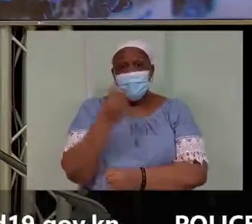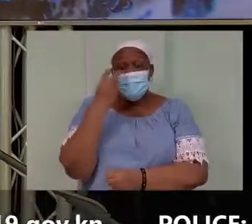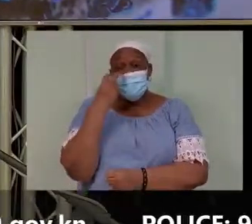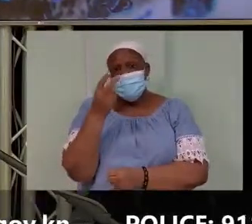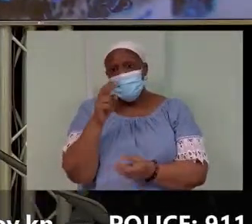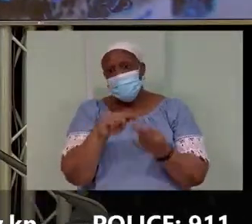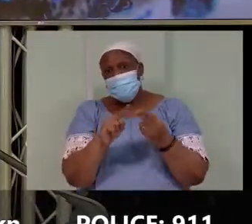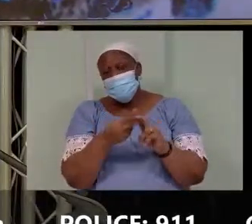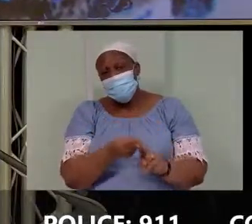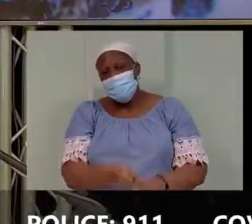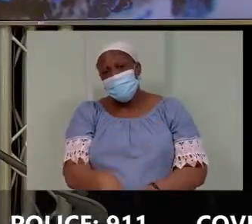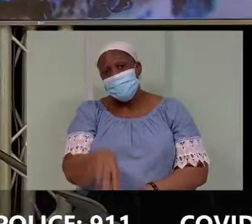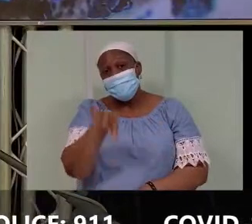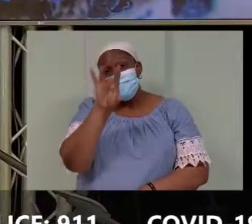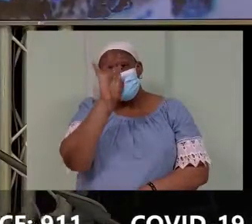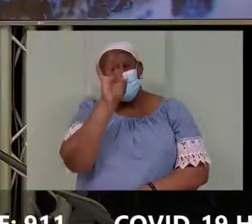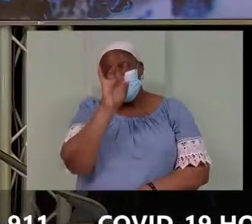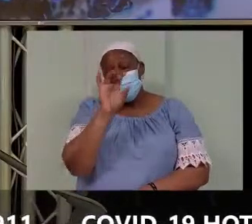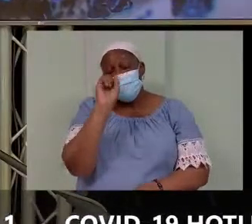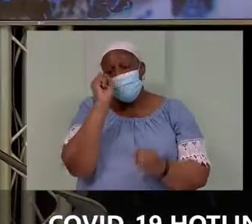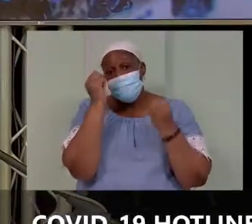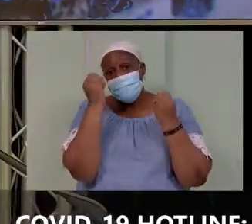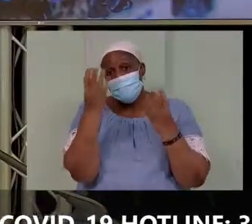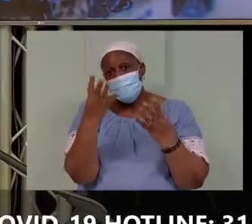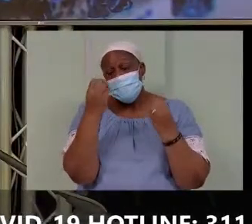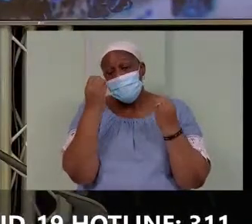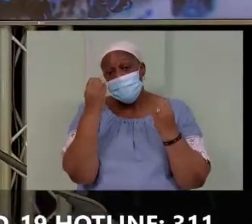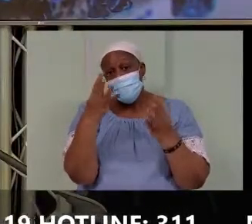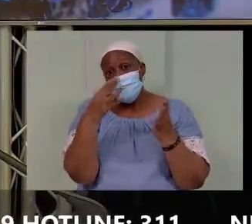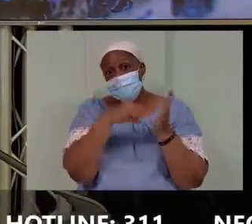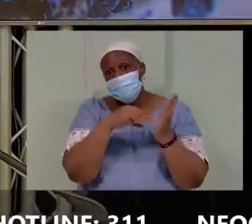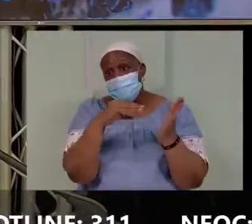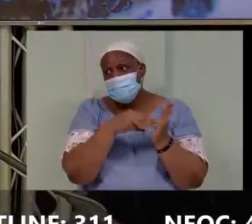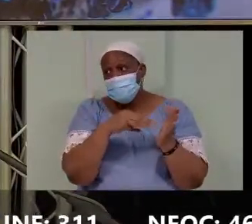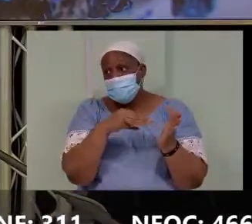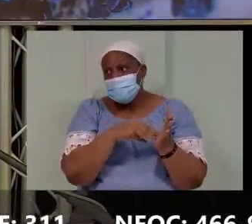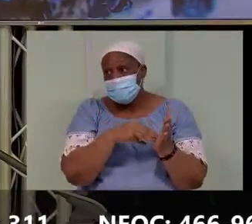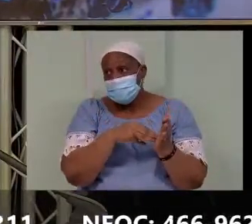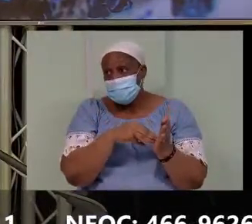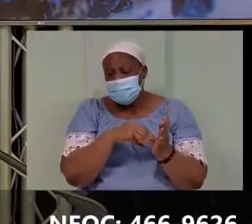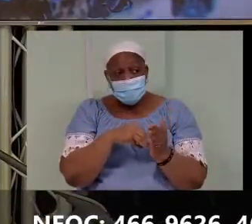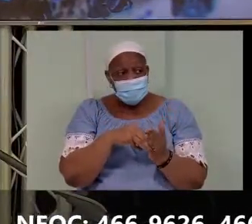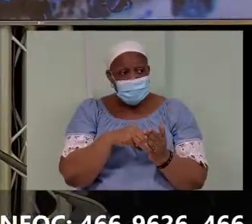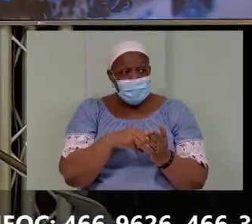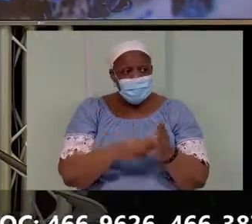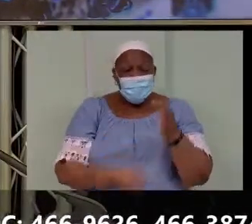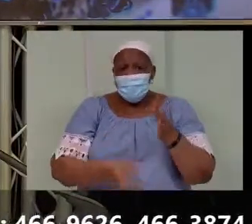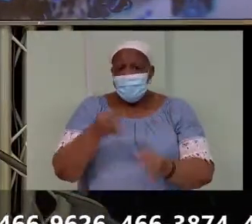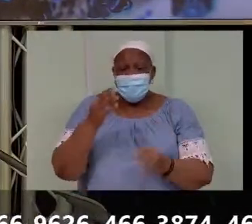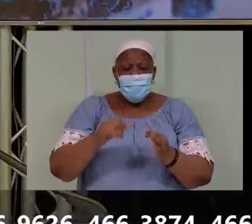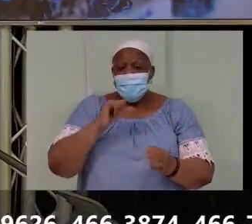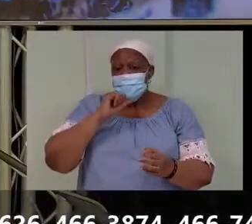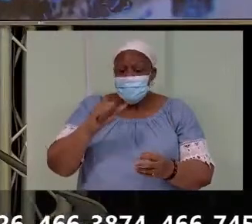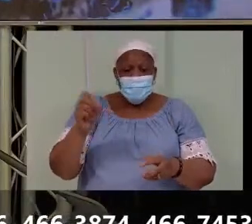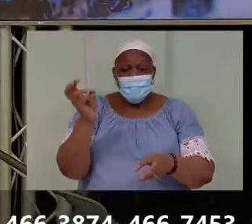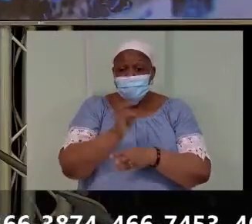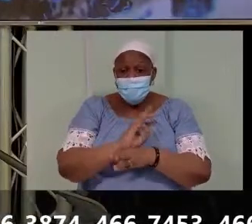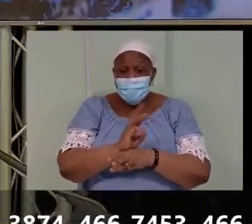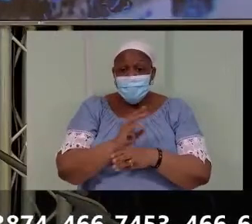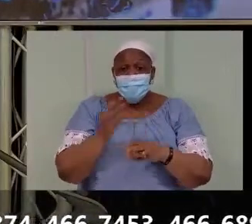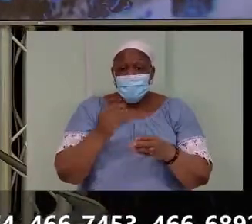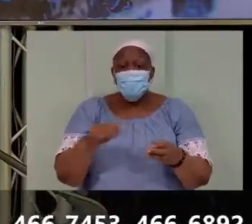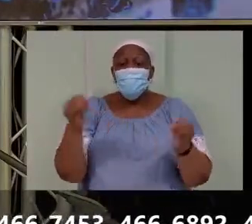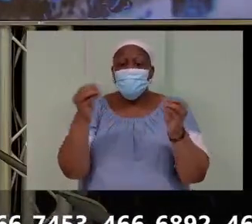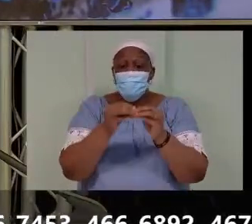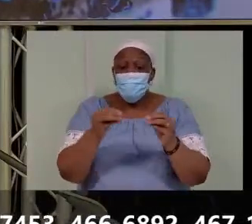that if in the United States they don't start wearing their mask, by December they would have over 300,000 deaths. And so I am happy that from